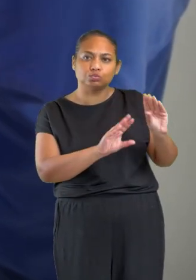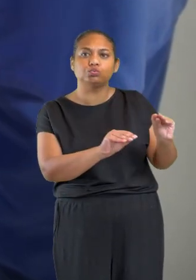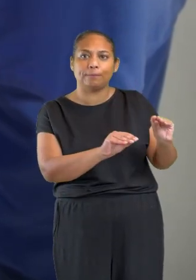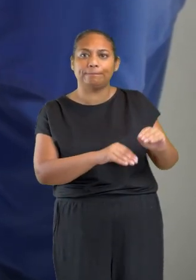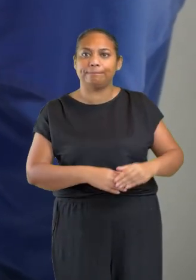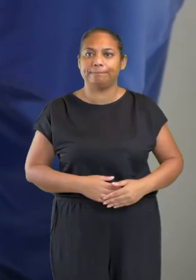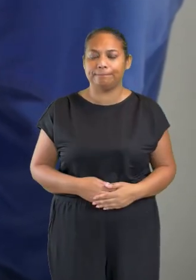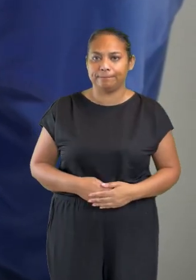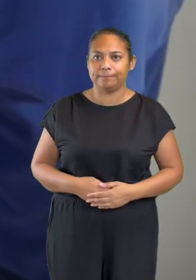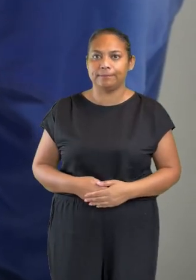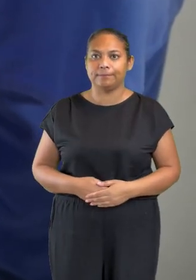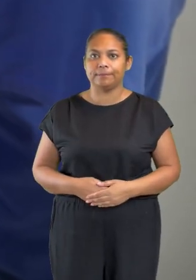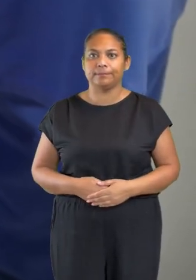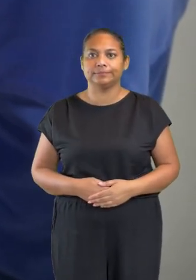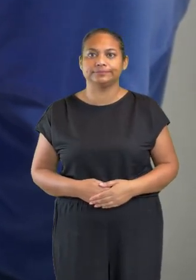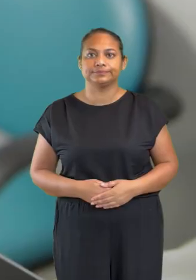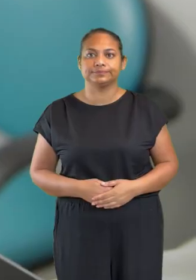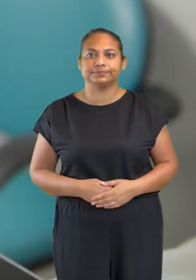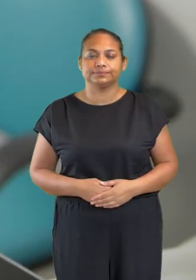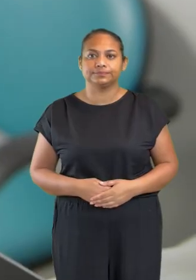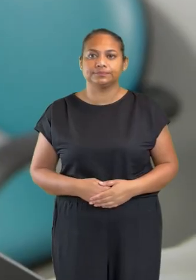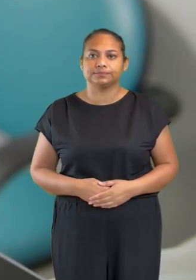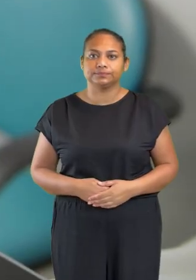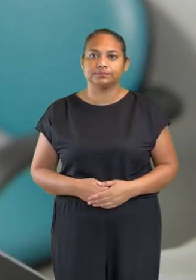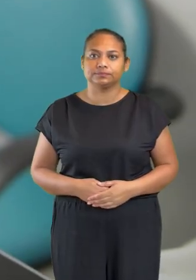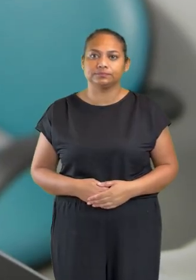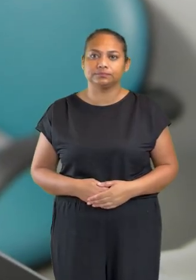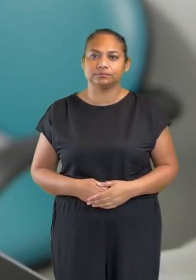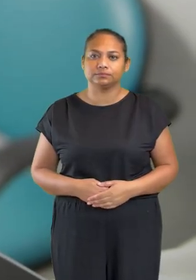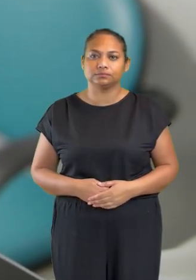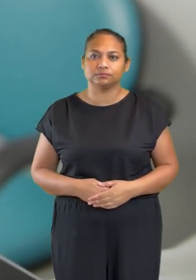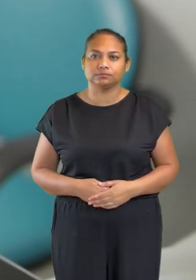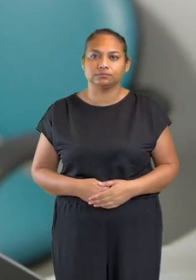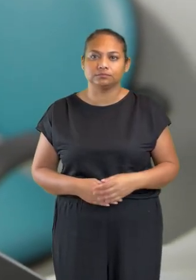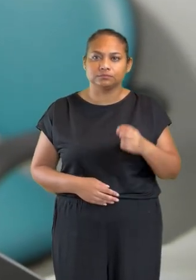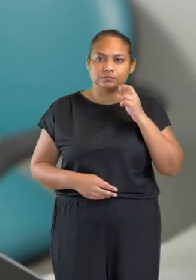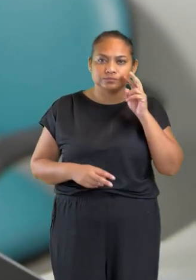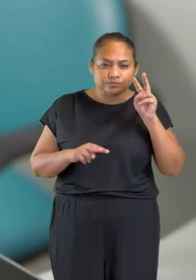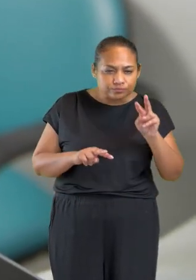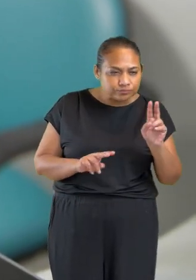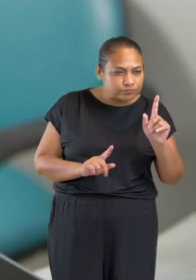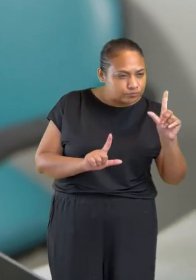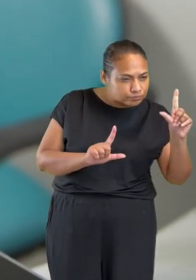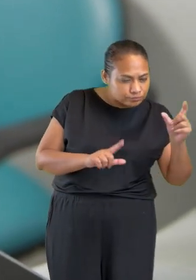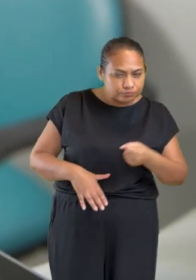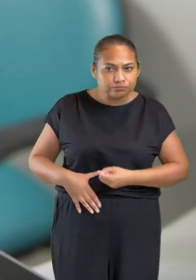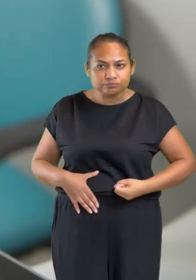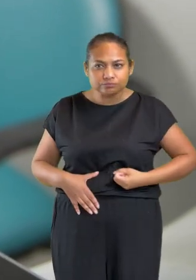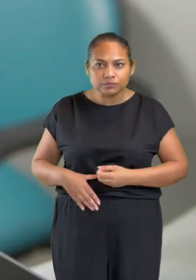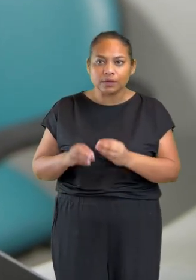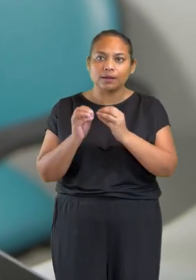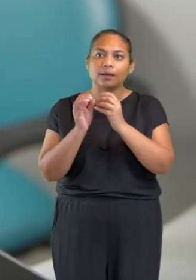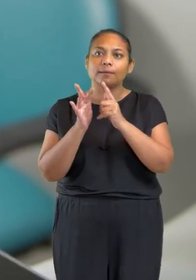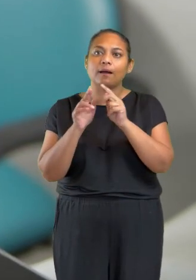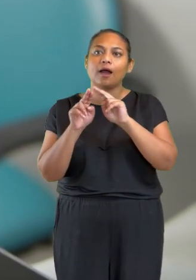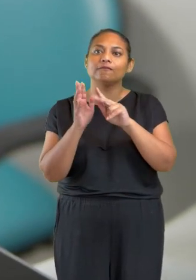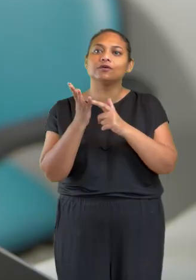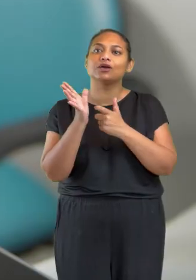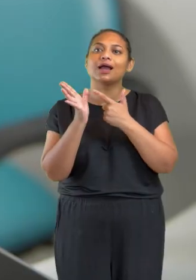can ask the screener to stop. Now, the first thing I'm going to be looking for is what we call